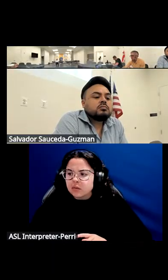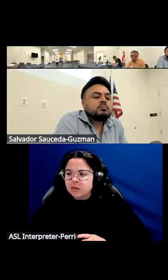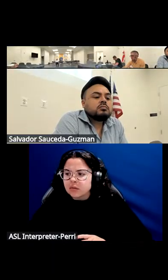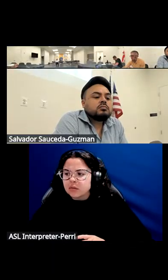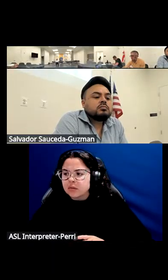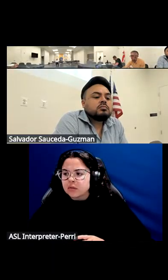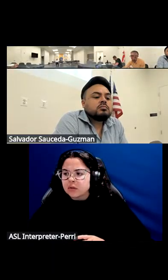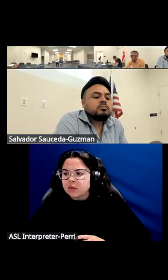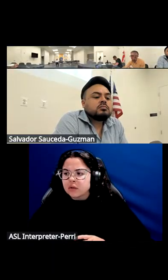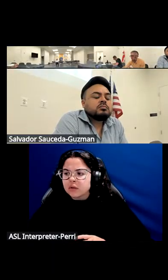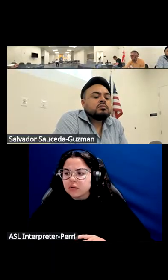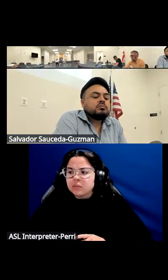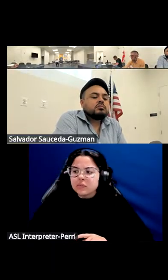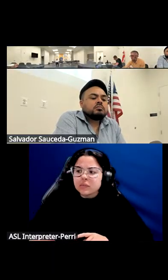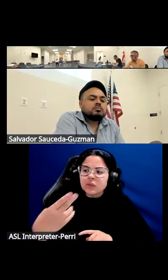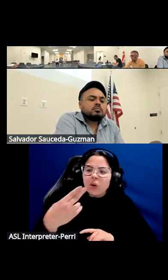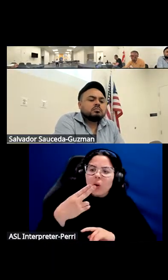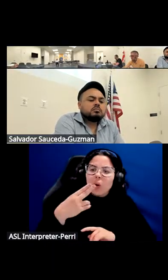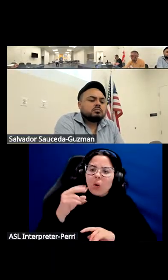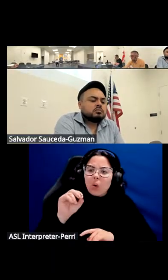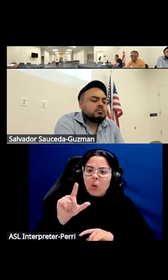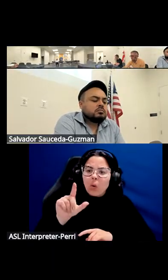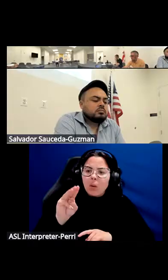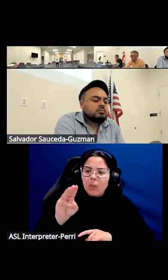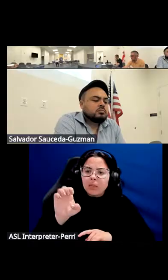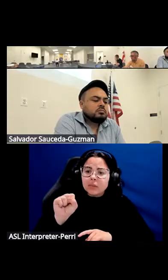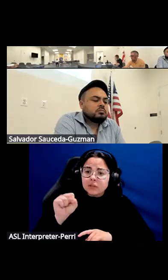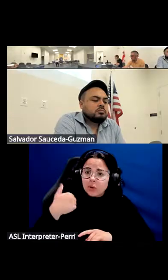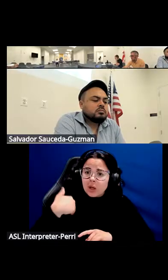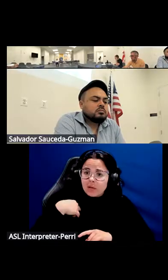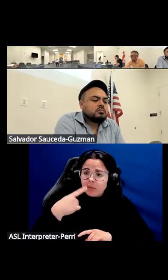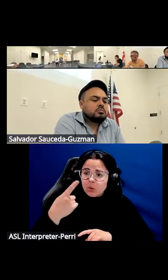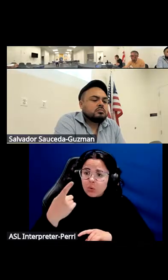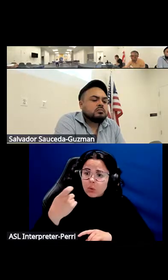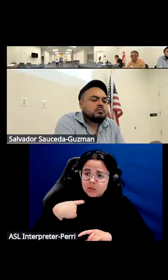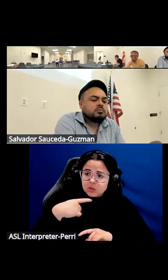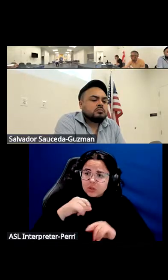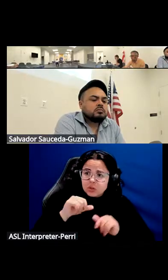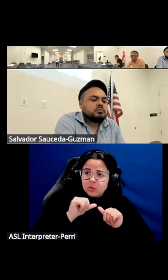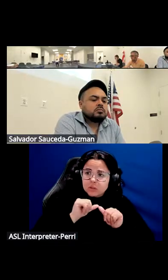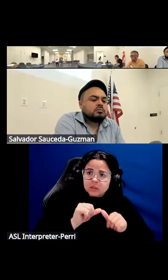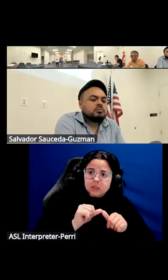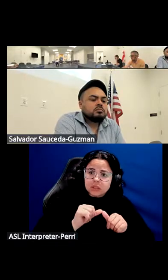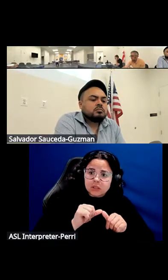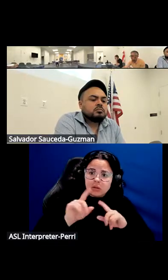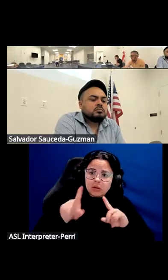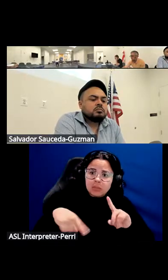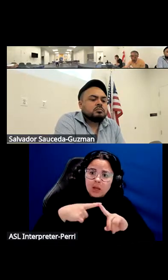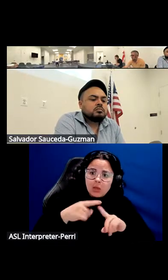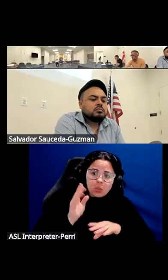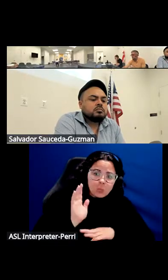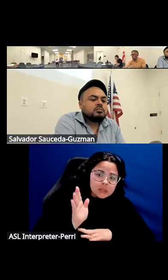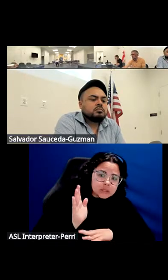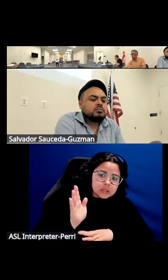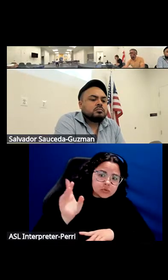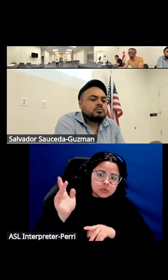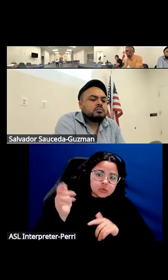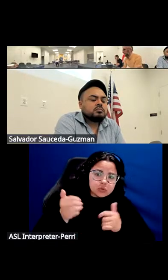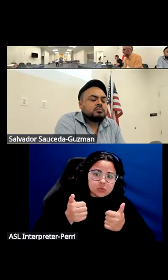Ms. Holmes, you have a question for the committees, or is this still about the